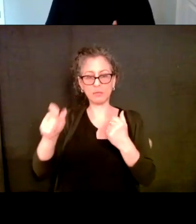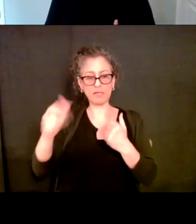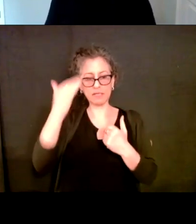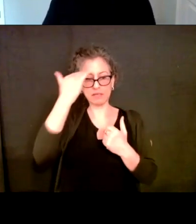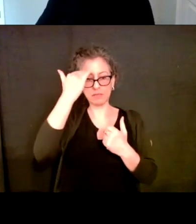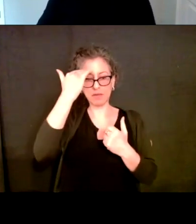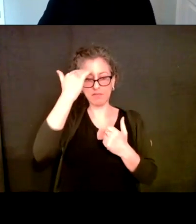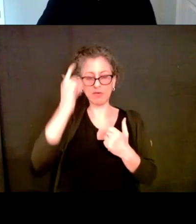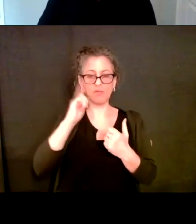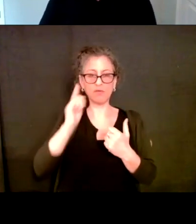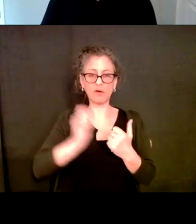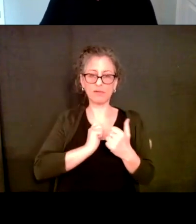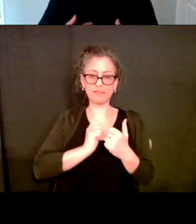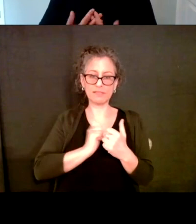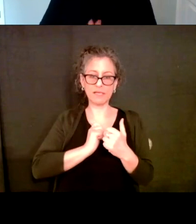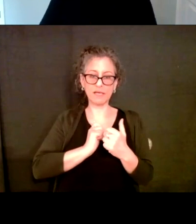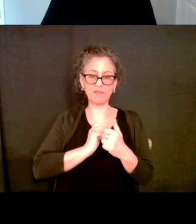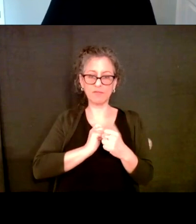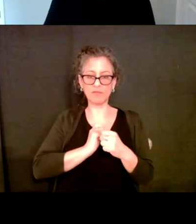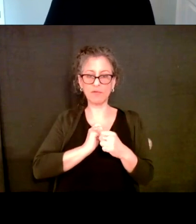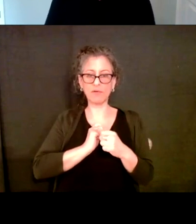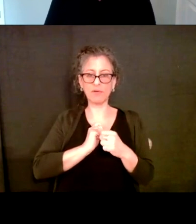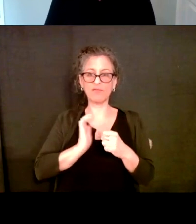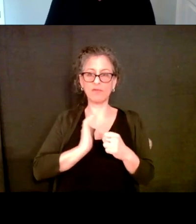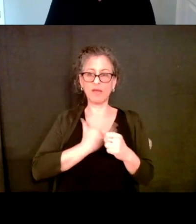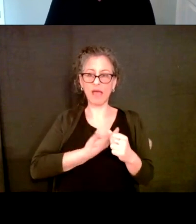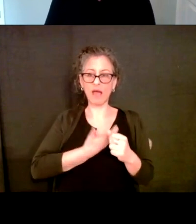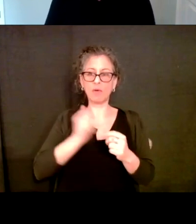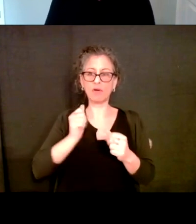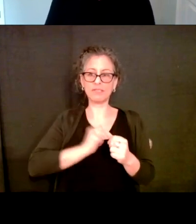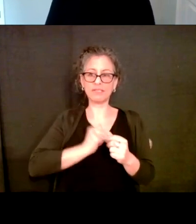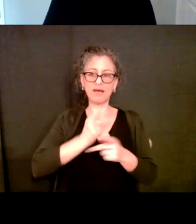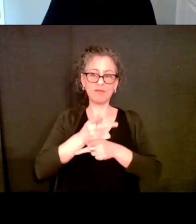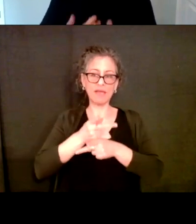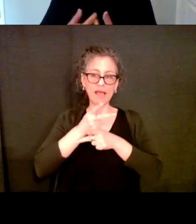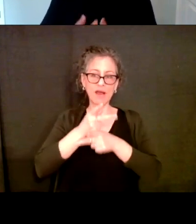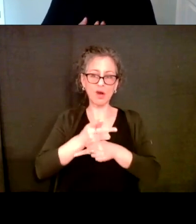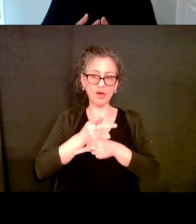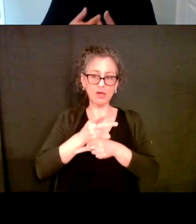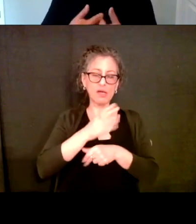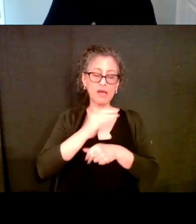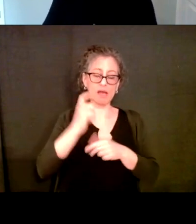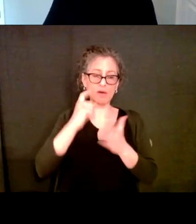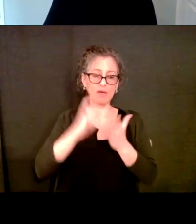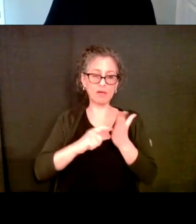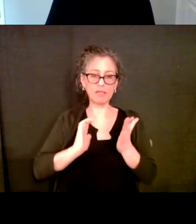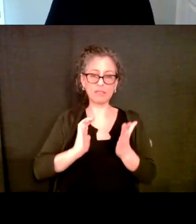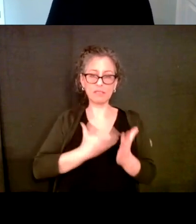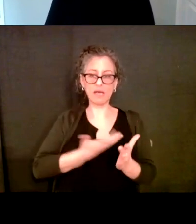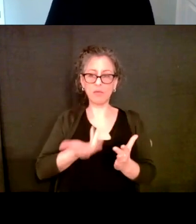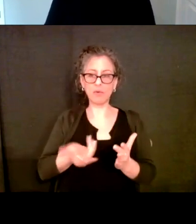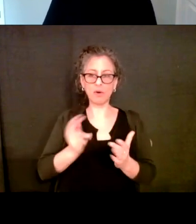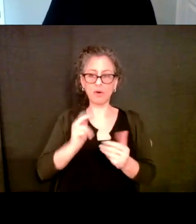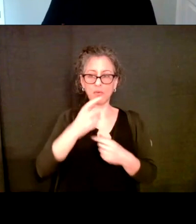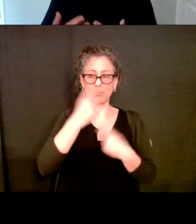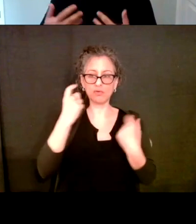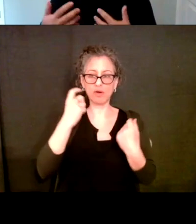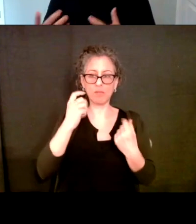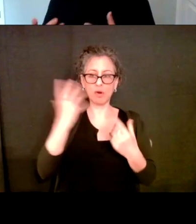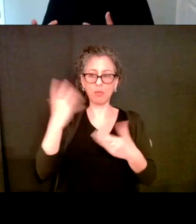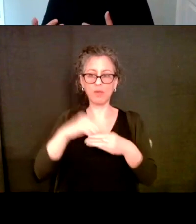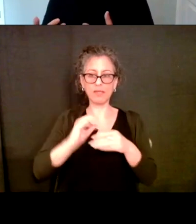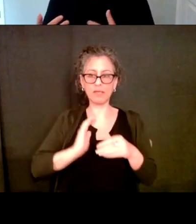of ourselves, of our own self-care, and recognizing our own trauma in the work that we do, whether